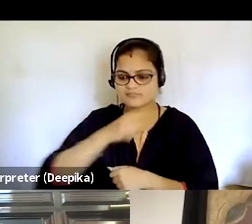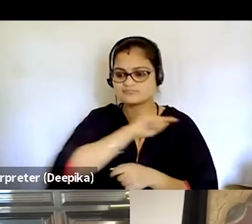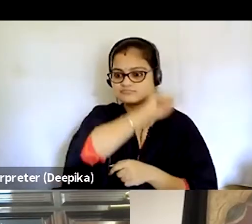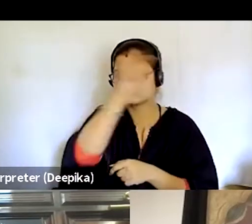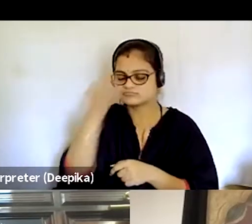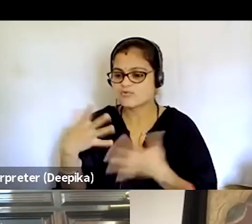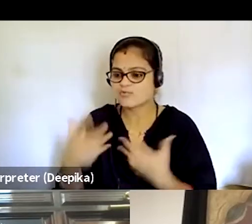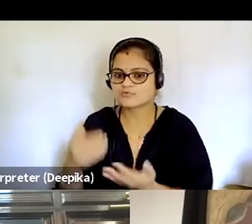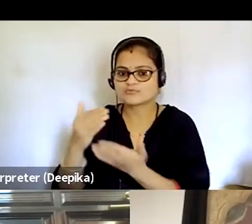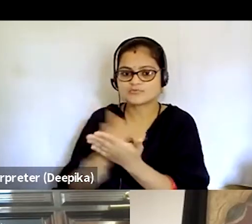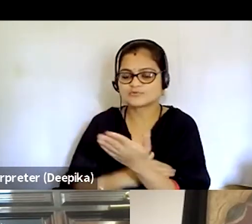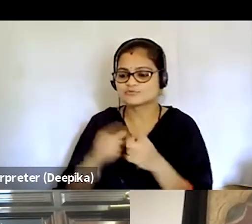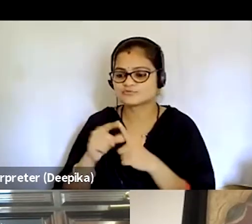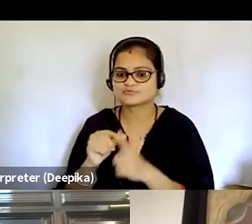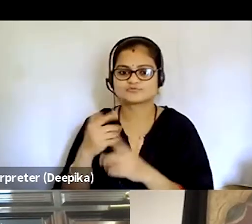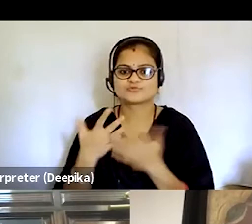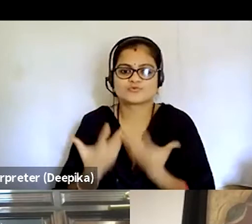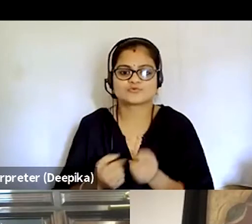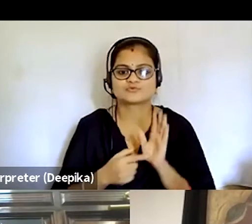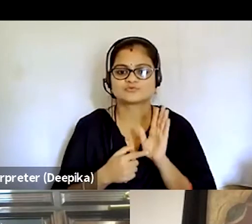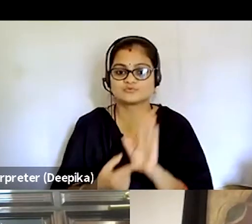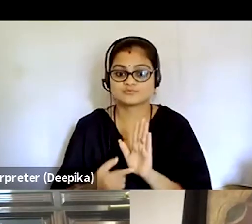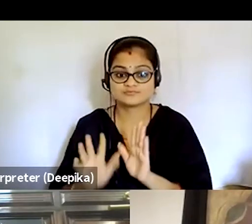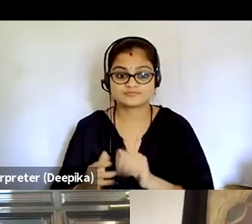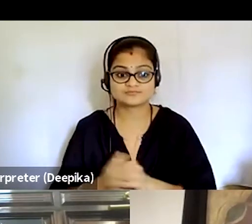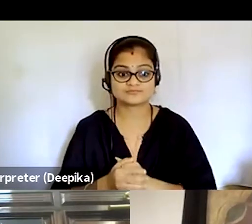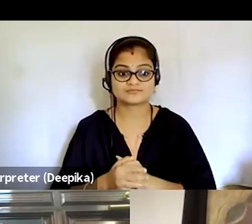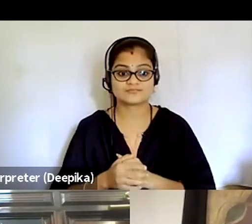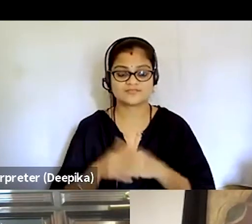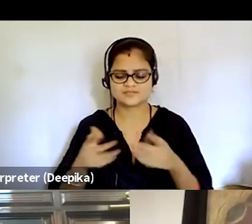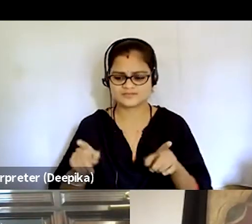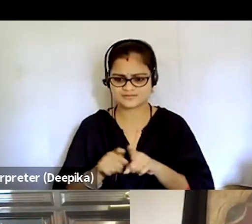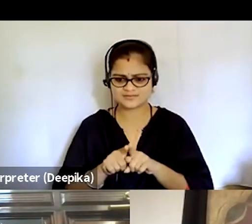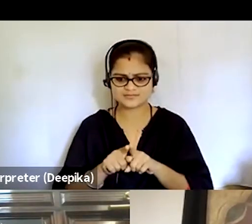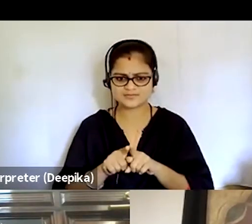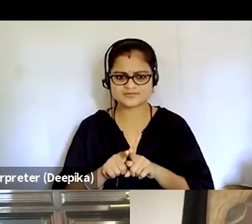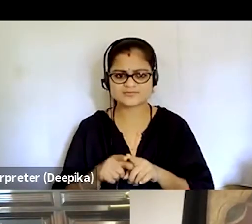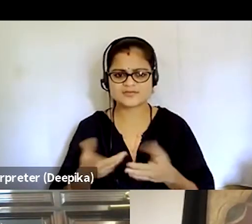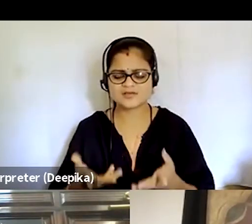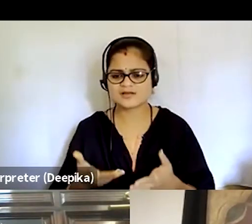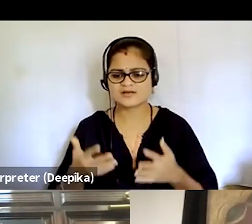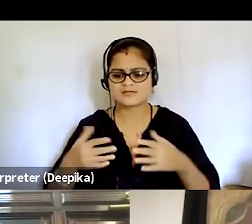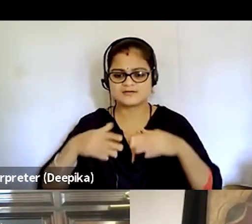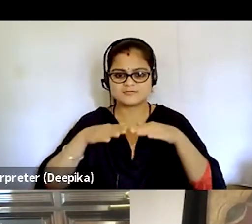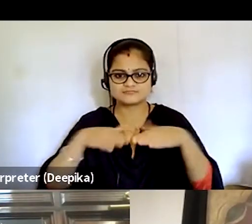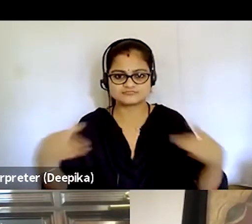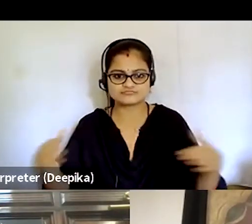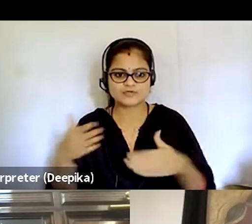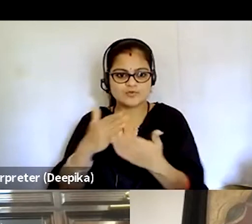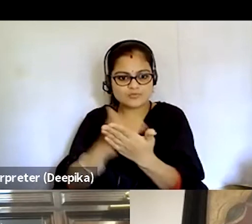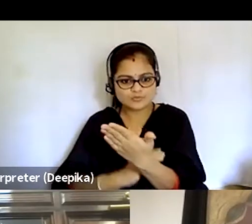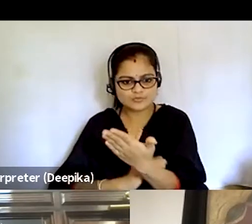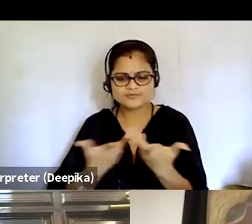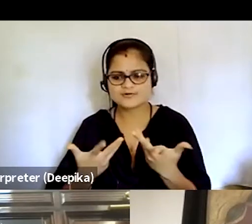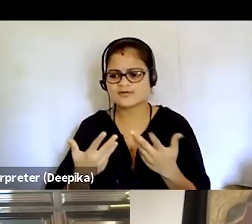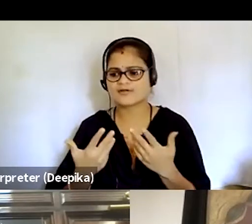shows. And I was not ready to do a show like the shows that were being done. I wanted to do events